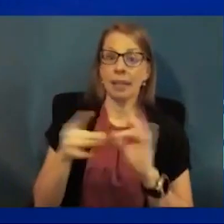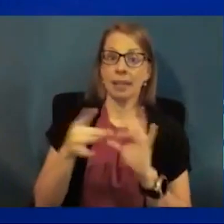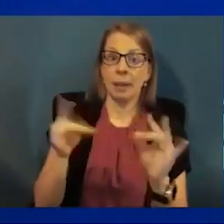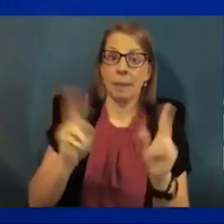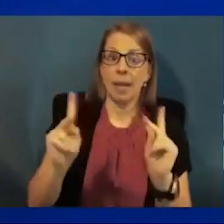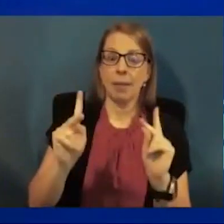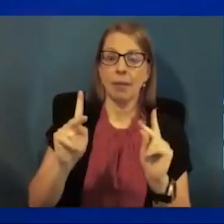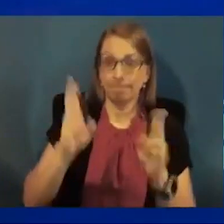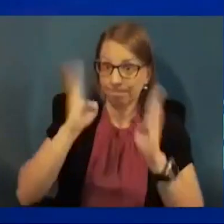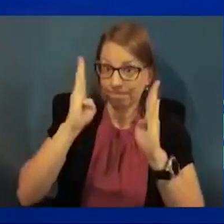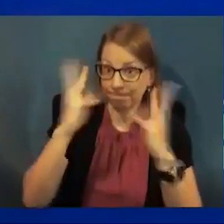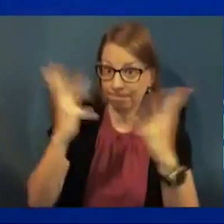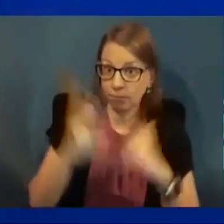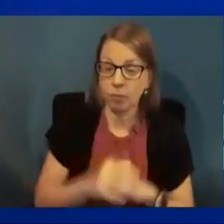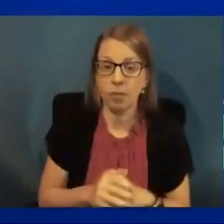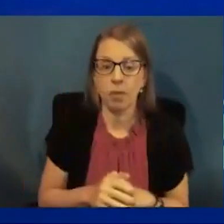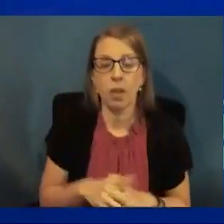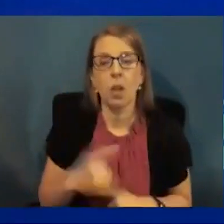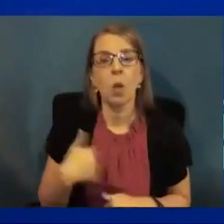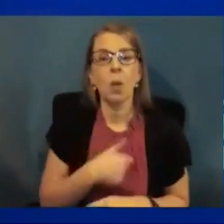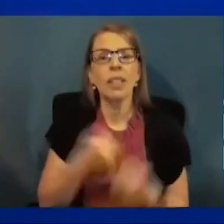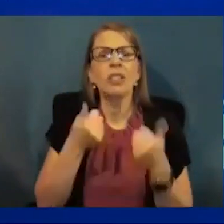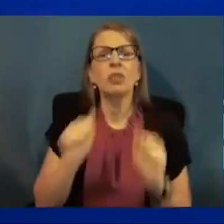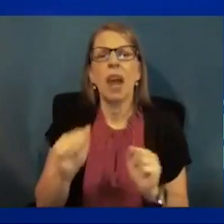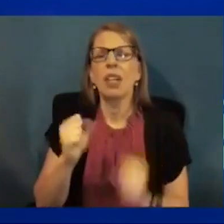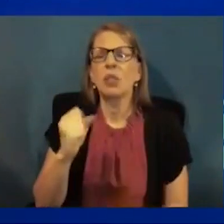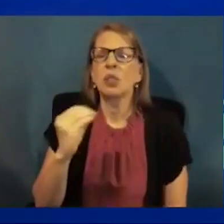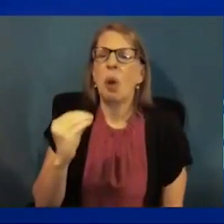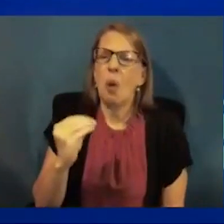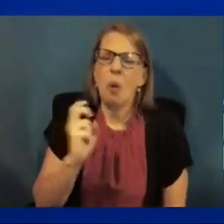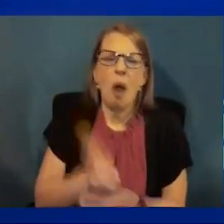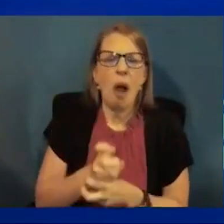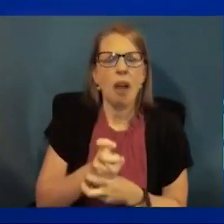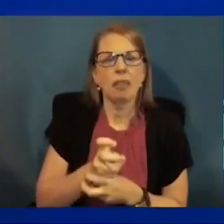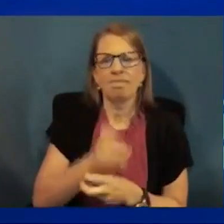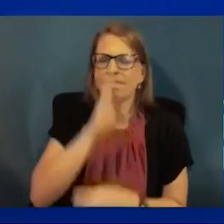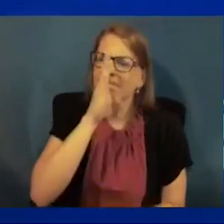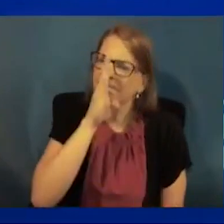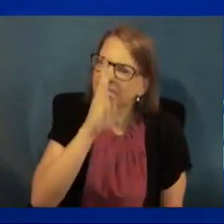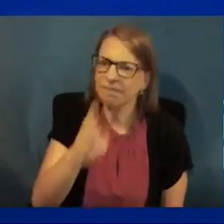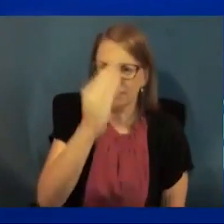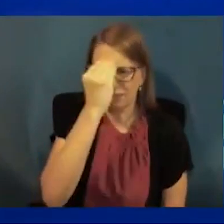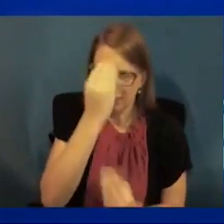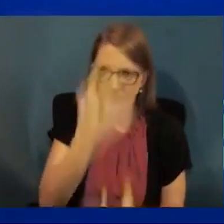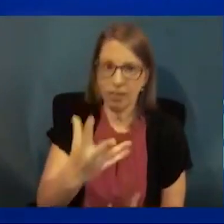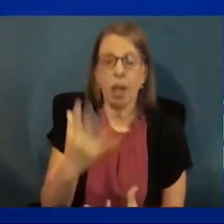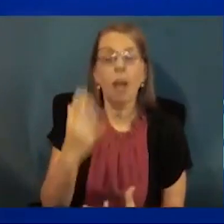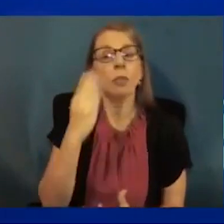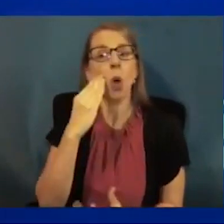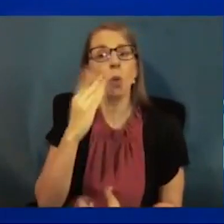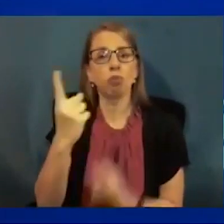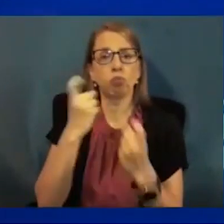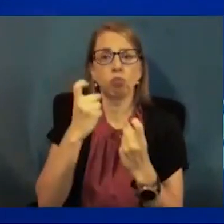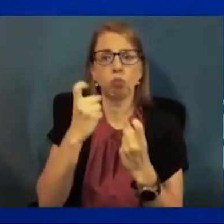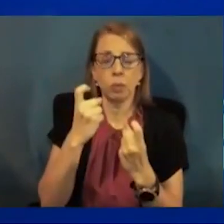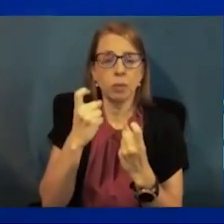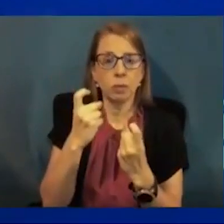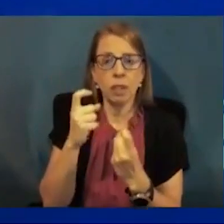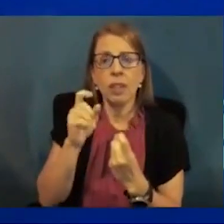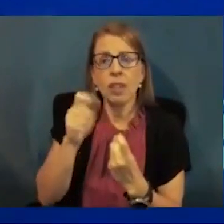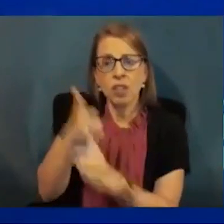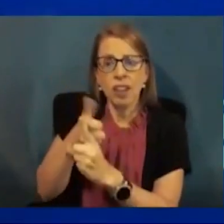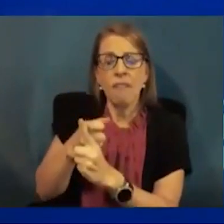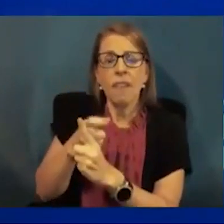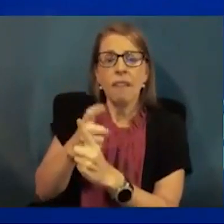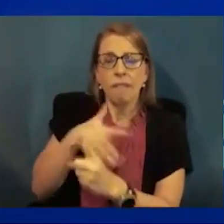We try so hard to be earnest, and we know that the questions you ask are in earnest. And here's